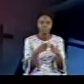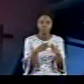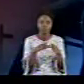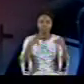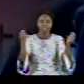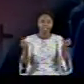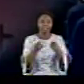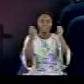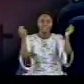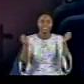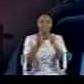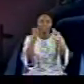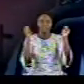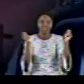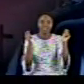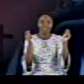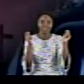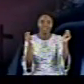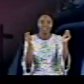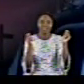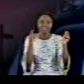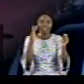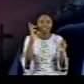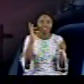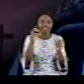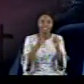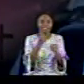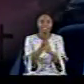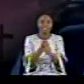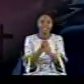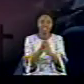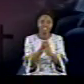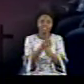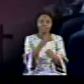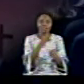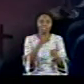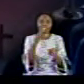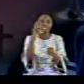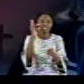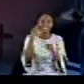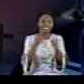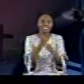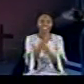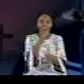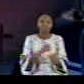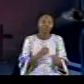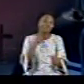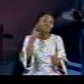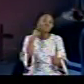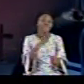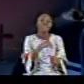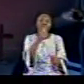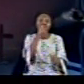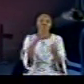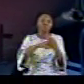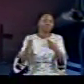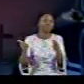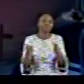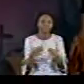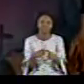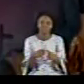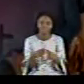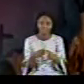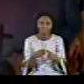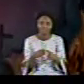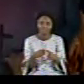Hallelujah. 6 years old, deafness and dumbness disappearing. This is Jeremiah